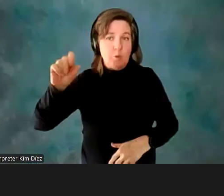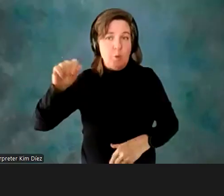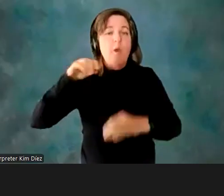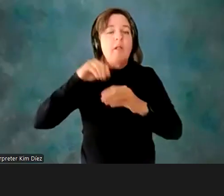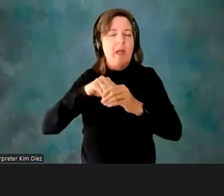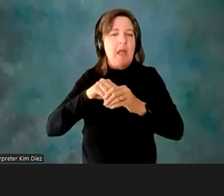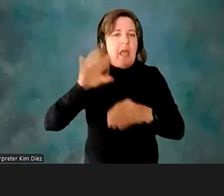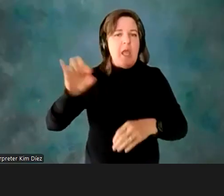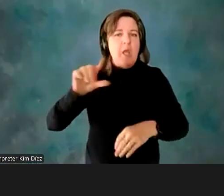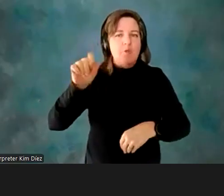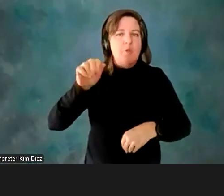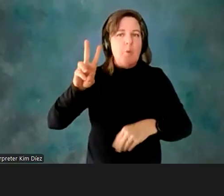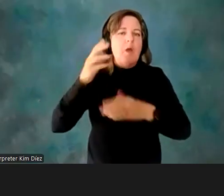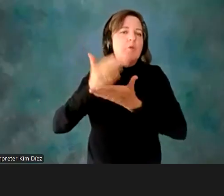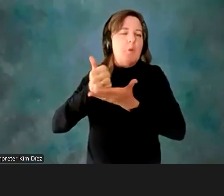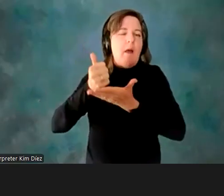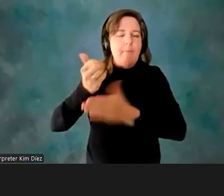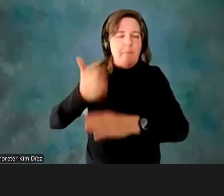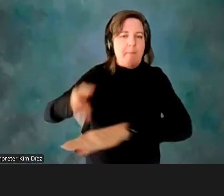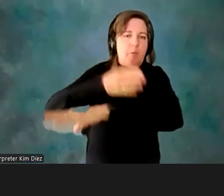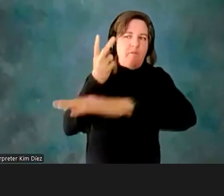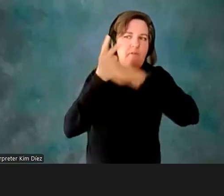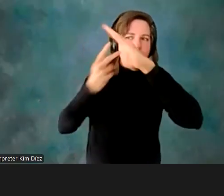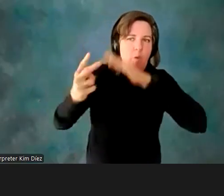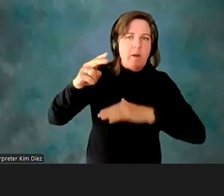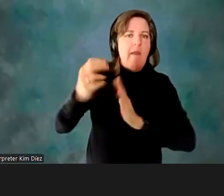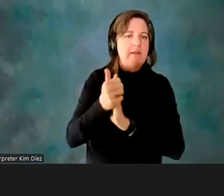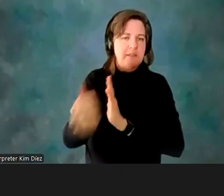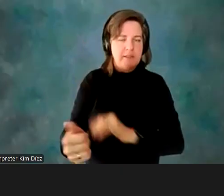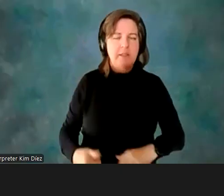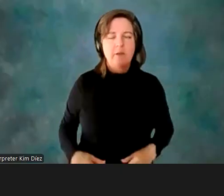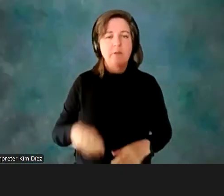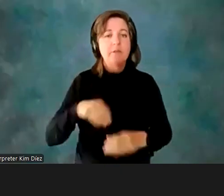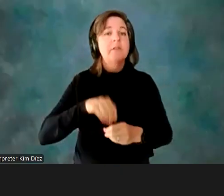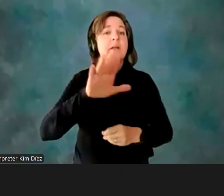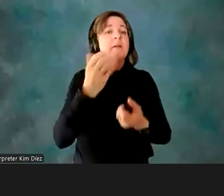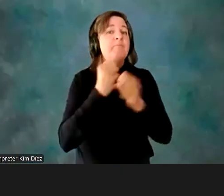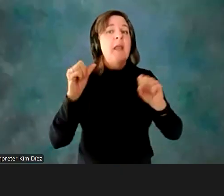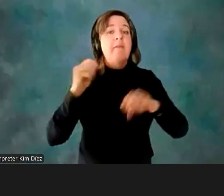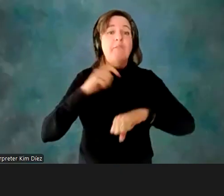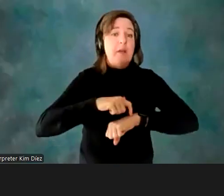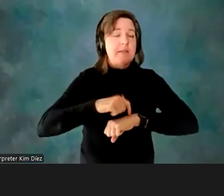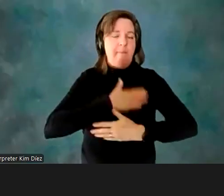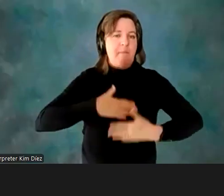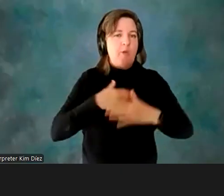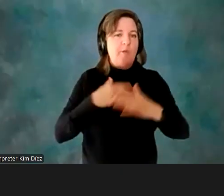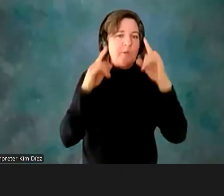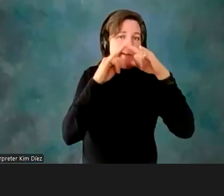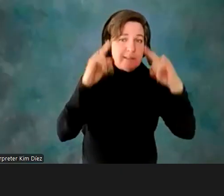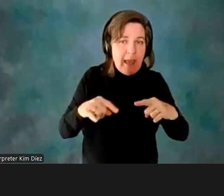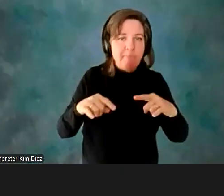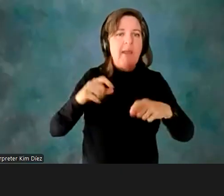forecast skills. In his free time, Kent enjoys camping, biking,